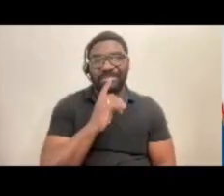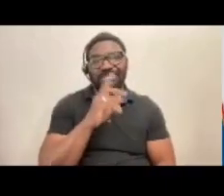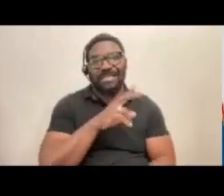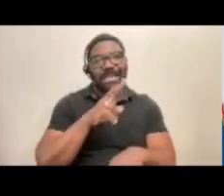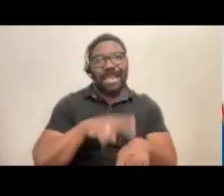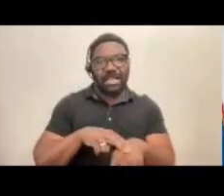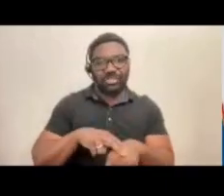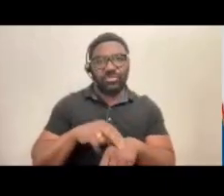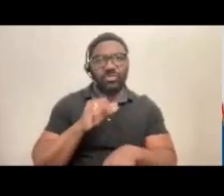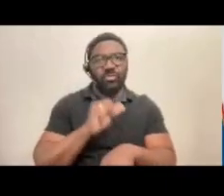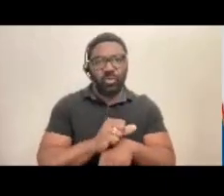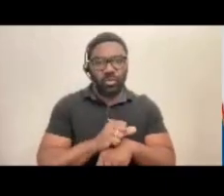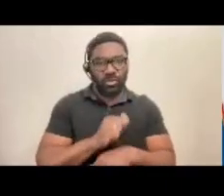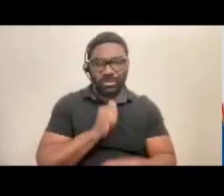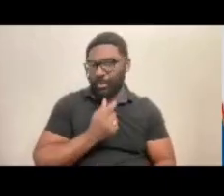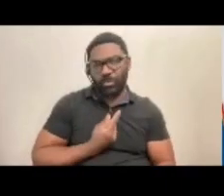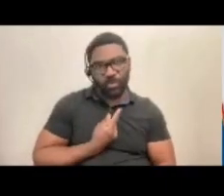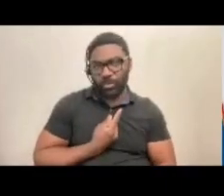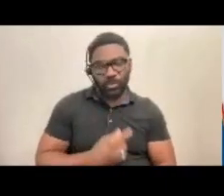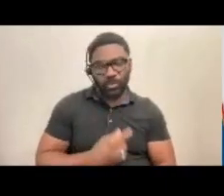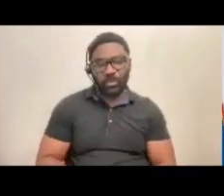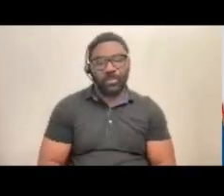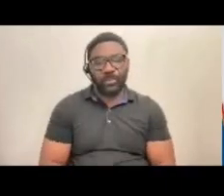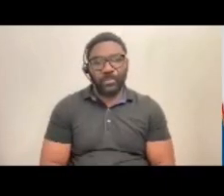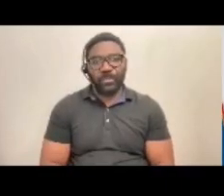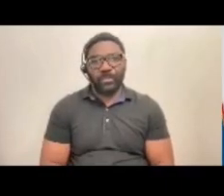effort. Next slide, please.